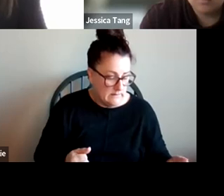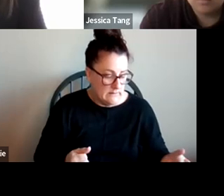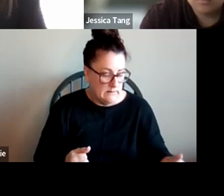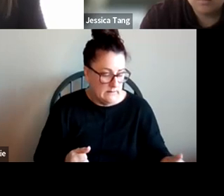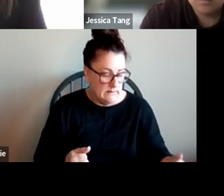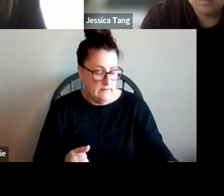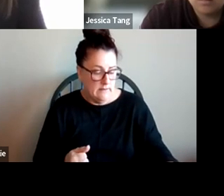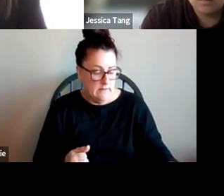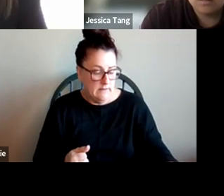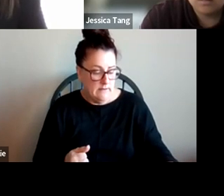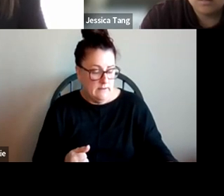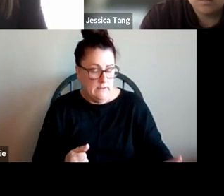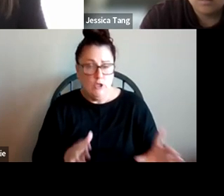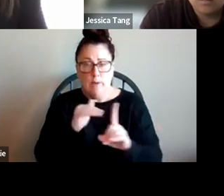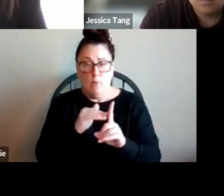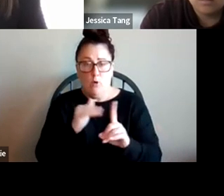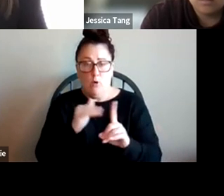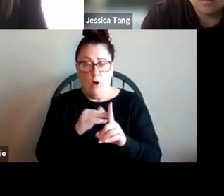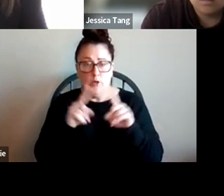And after that, you can unmute.